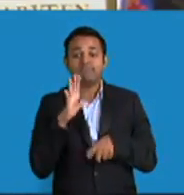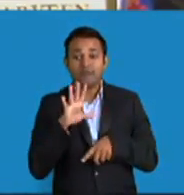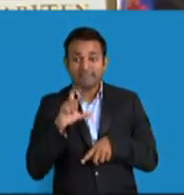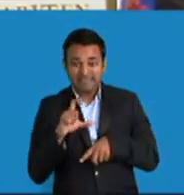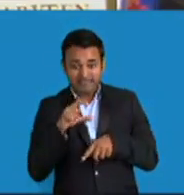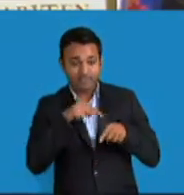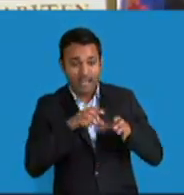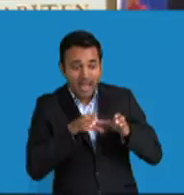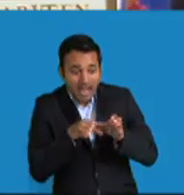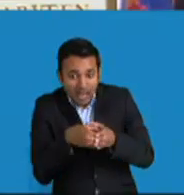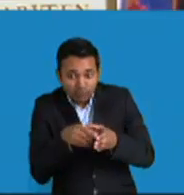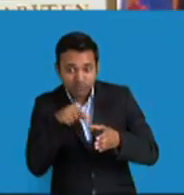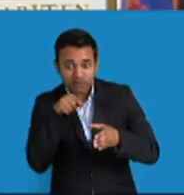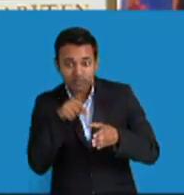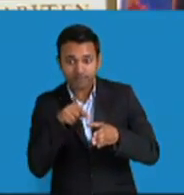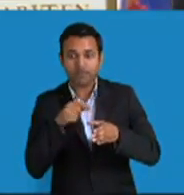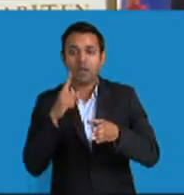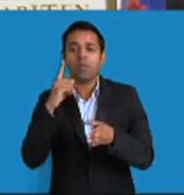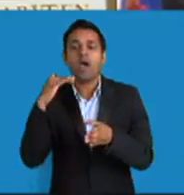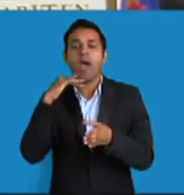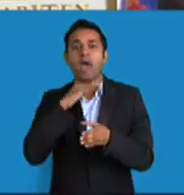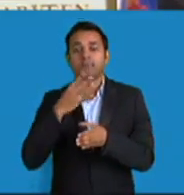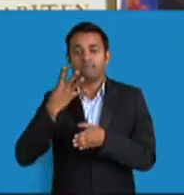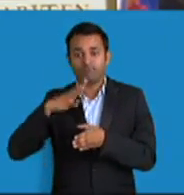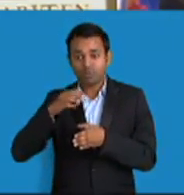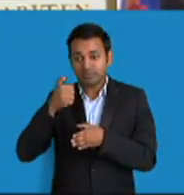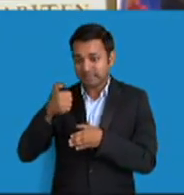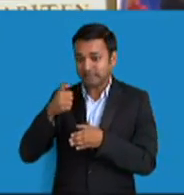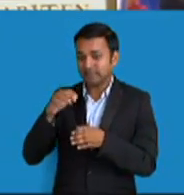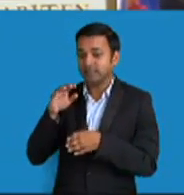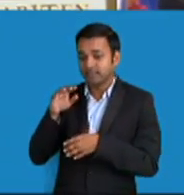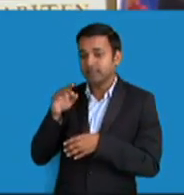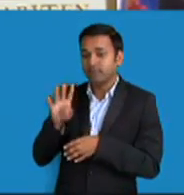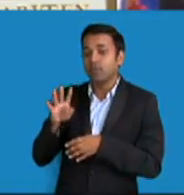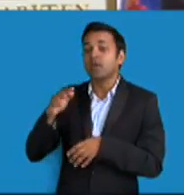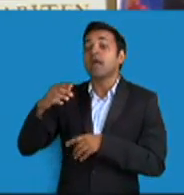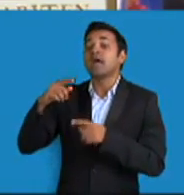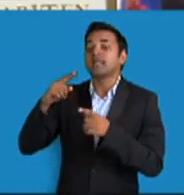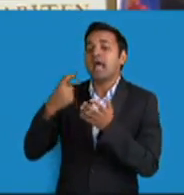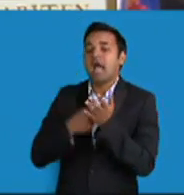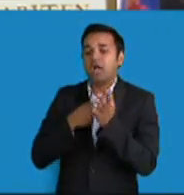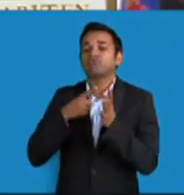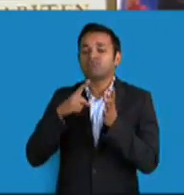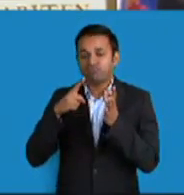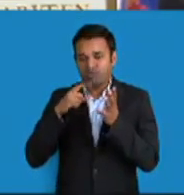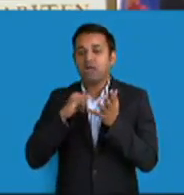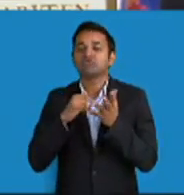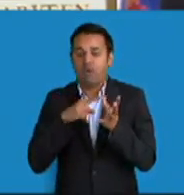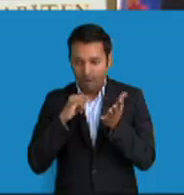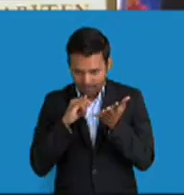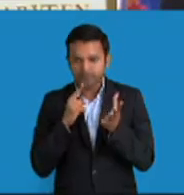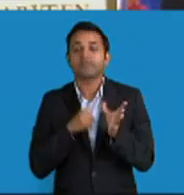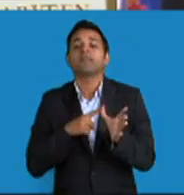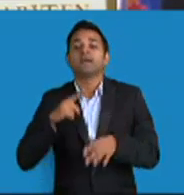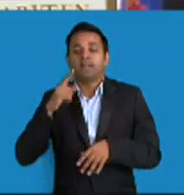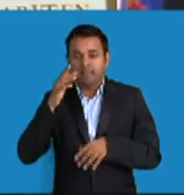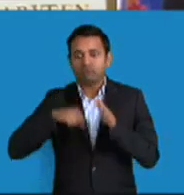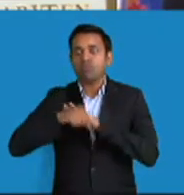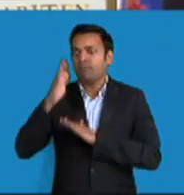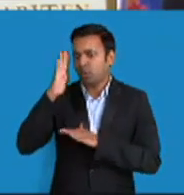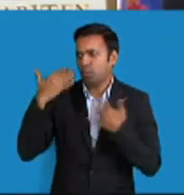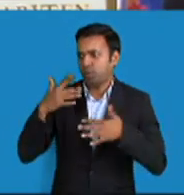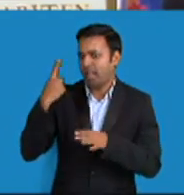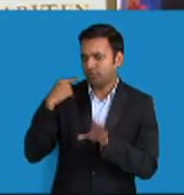schools, Rasa Avenue Primary School was the most outstanding school for Year 6 result, and for Year